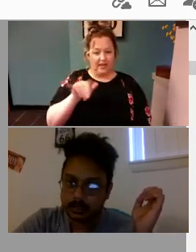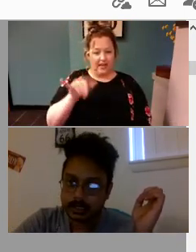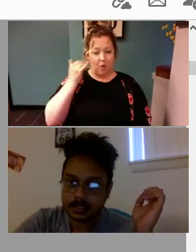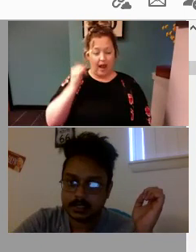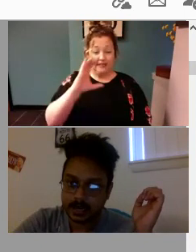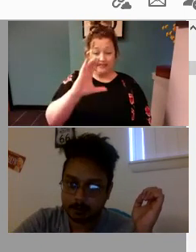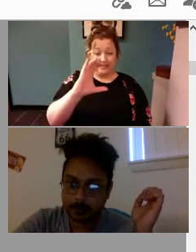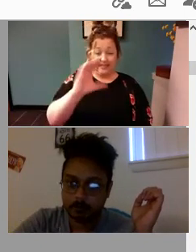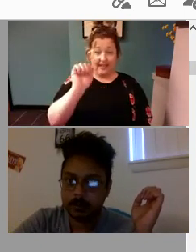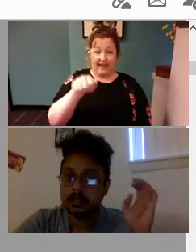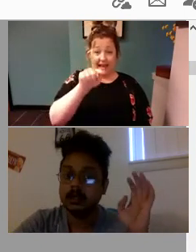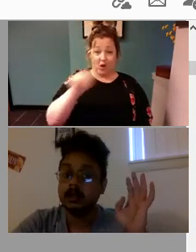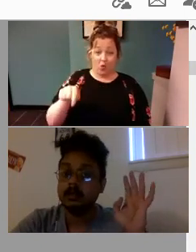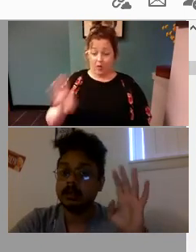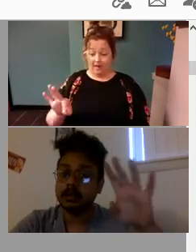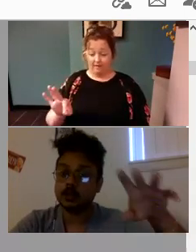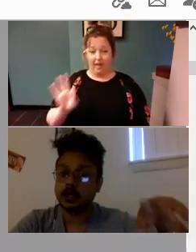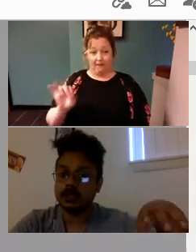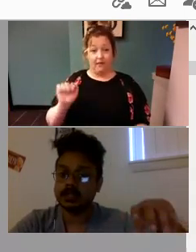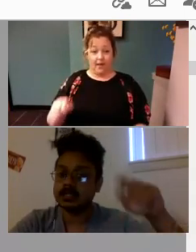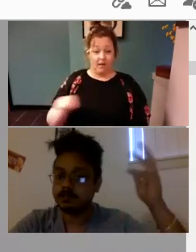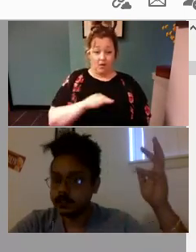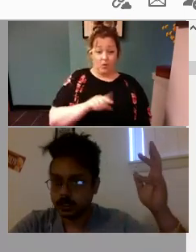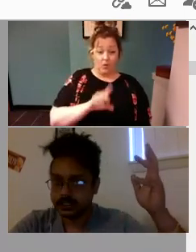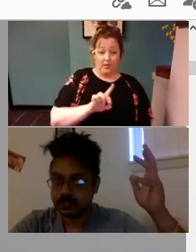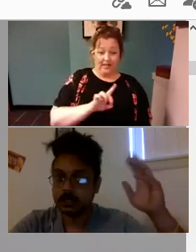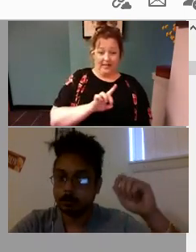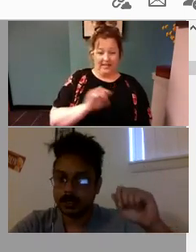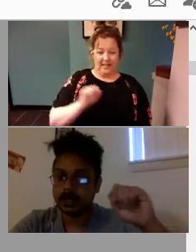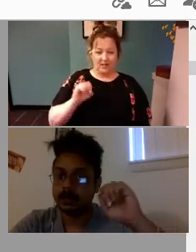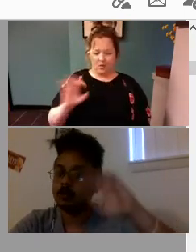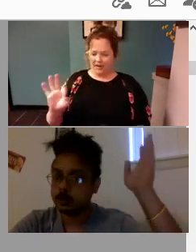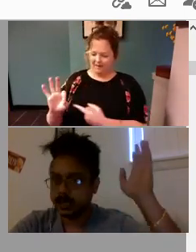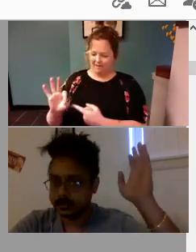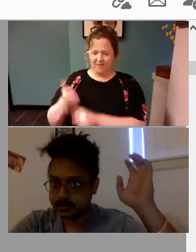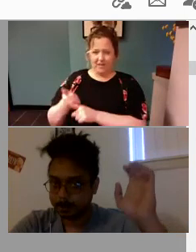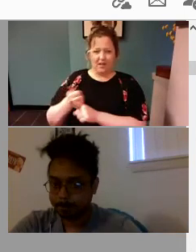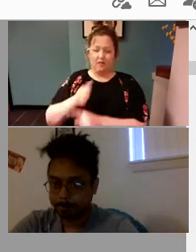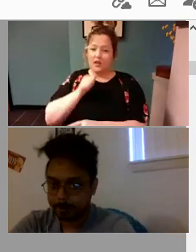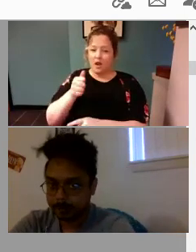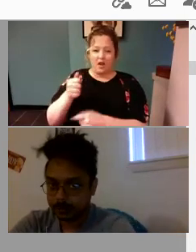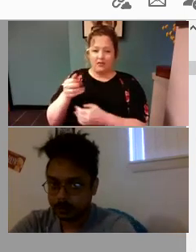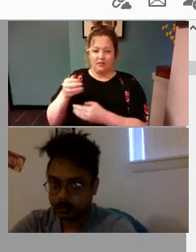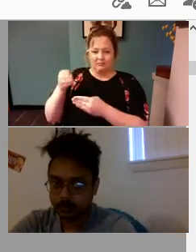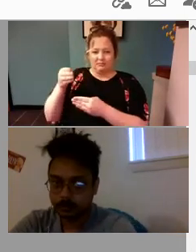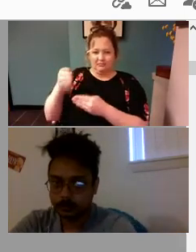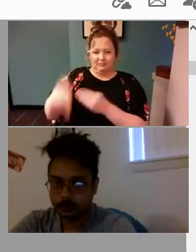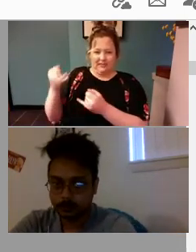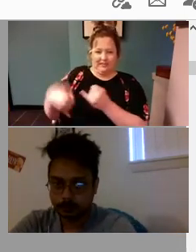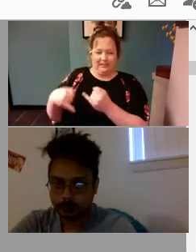D, and these things can happen. But it is, so in this case, F is not an extremity, but again, no cycles.